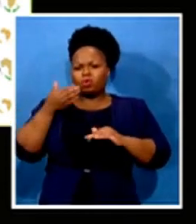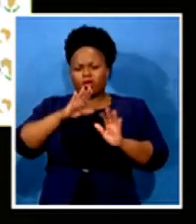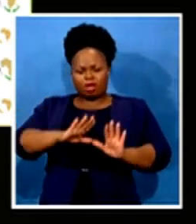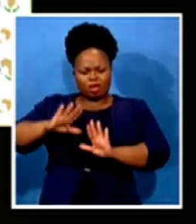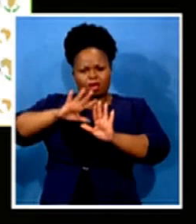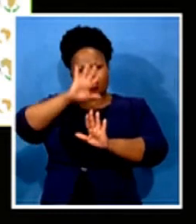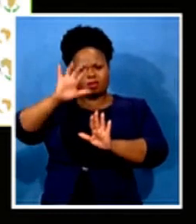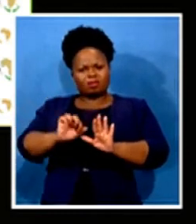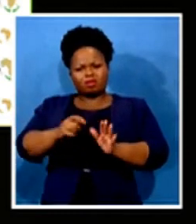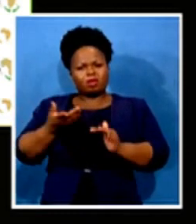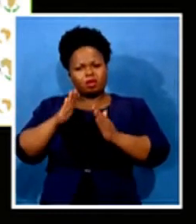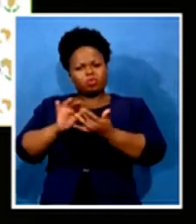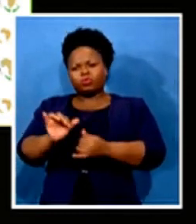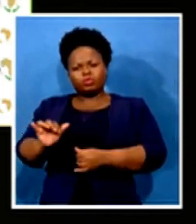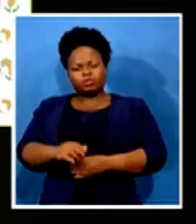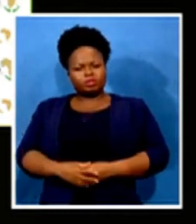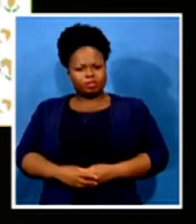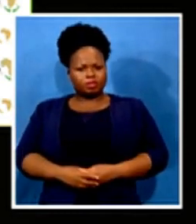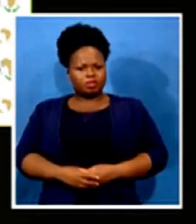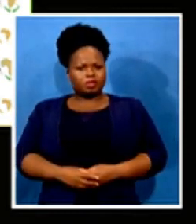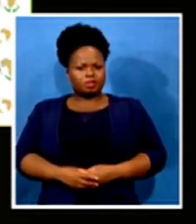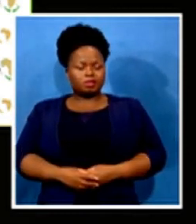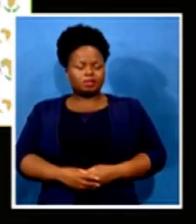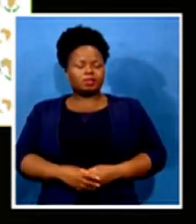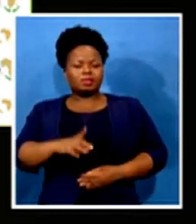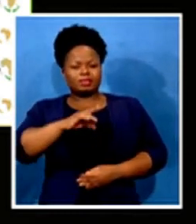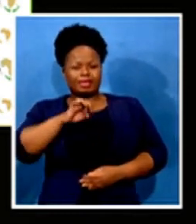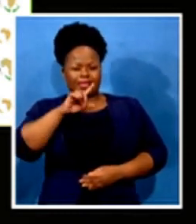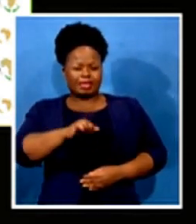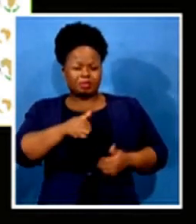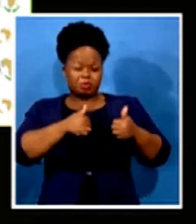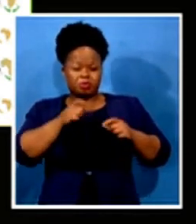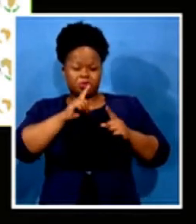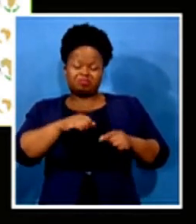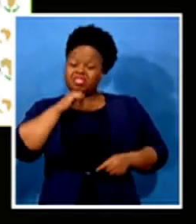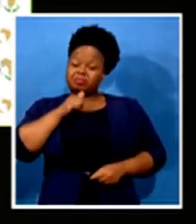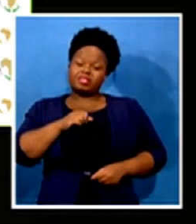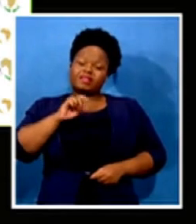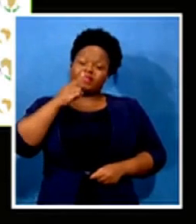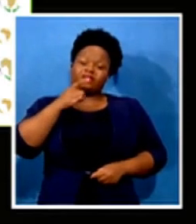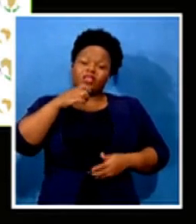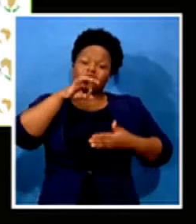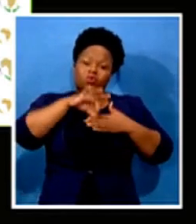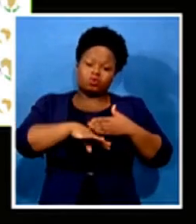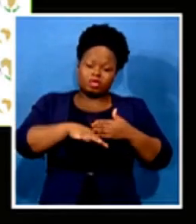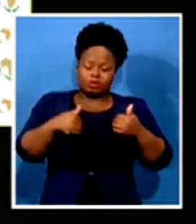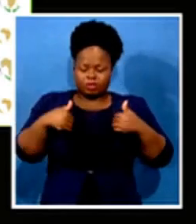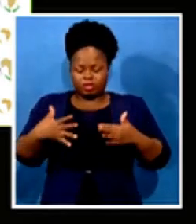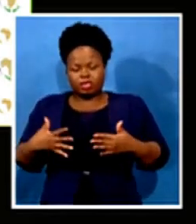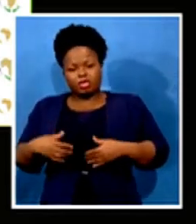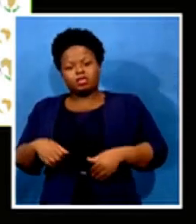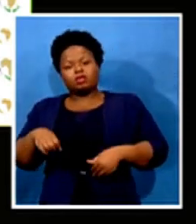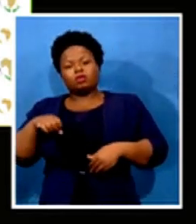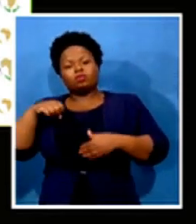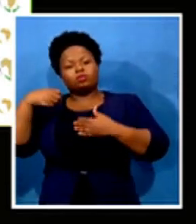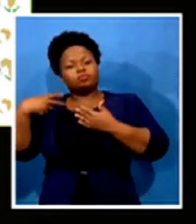again, that is a very good question. Whether you get a vaccine at the end of the first quarter or beginning of the second quarter, I think our timelines are not